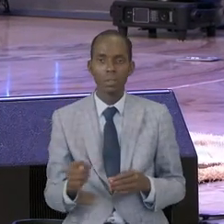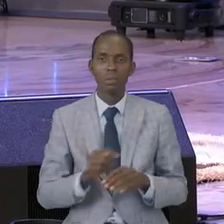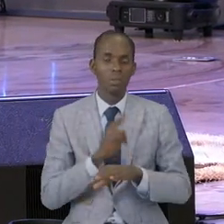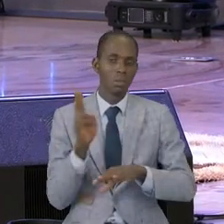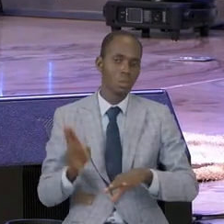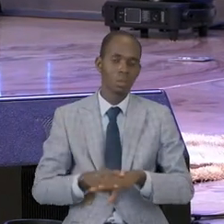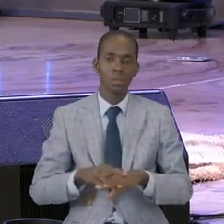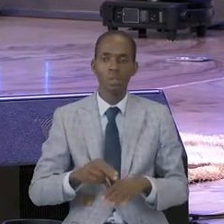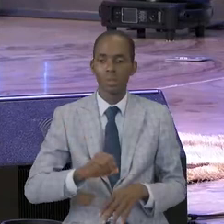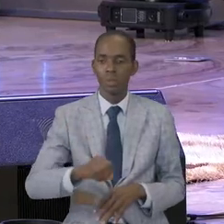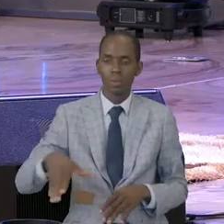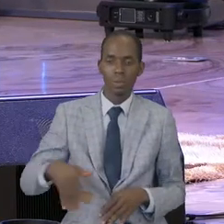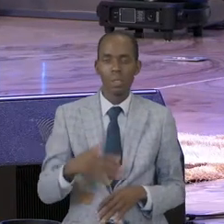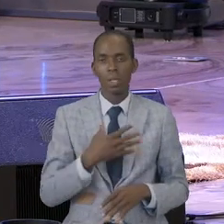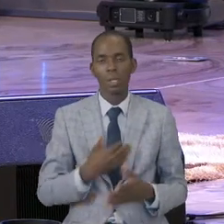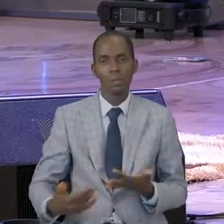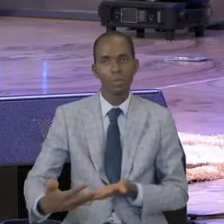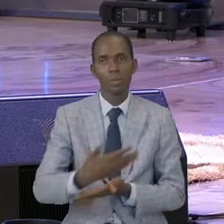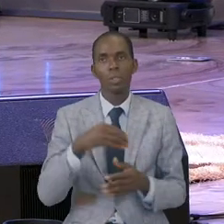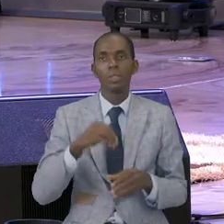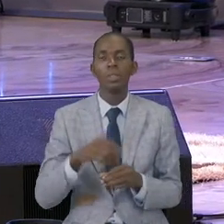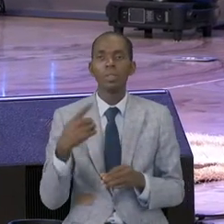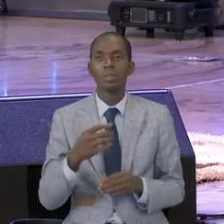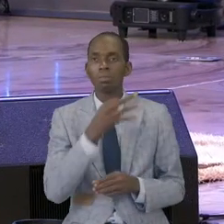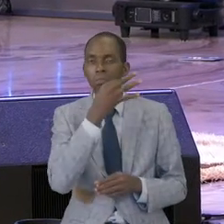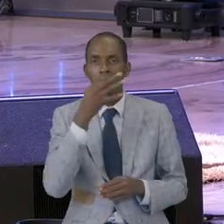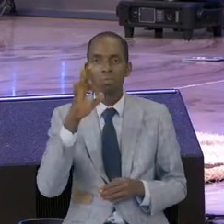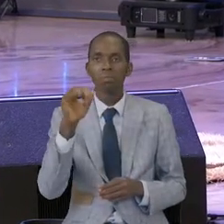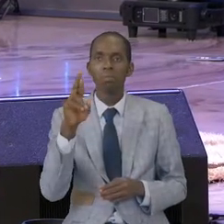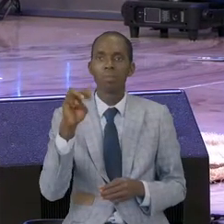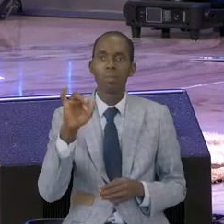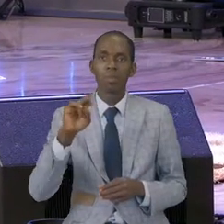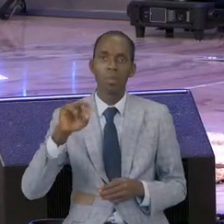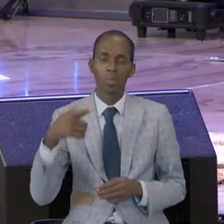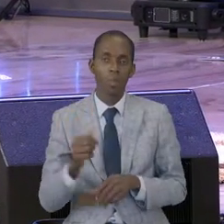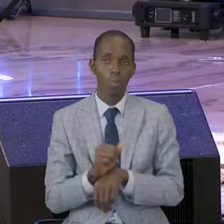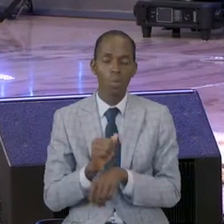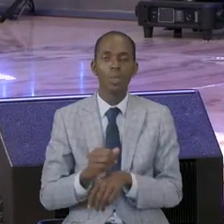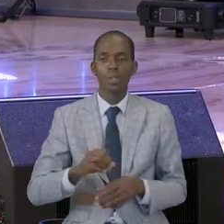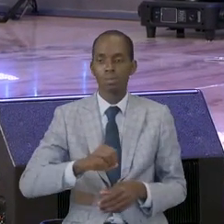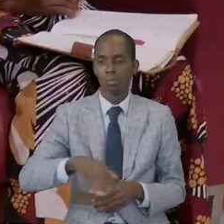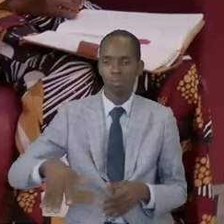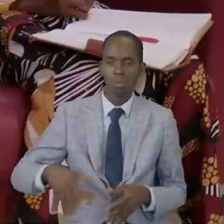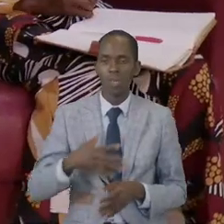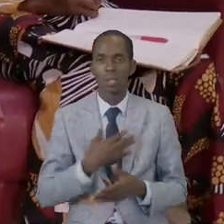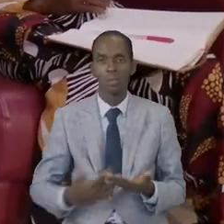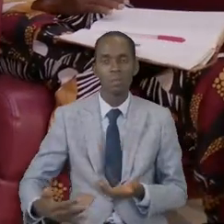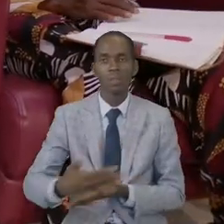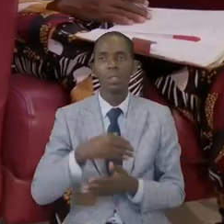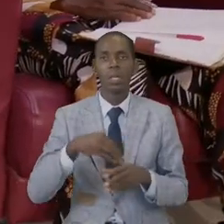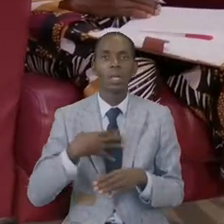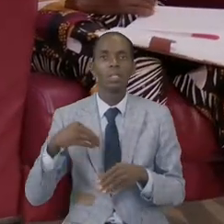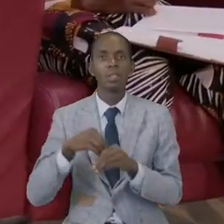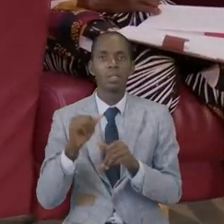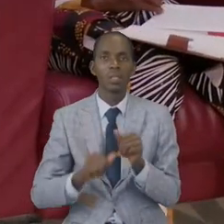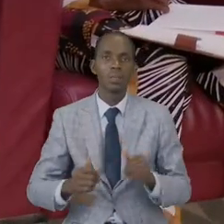and reaping. In the farming endeavor, sowing and reaping. And in every area of our